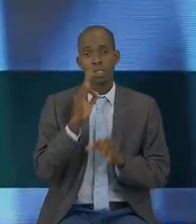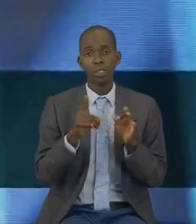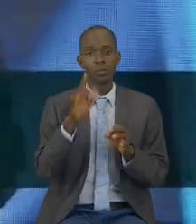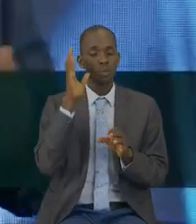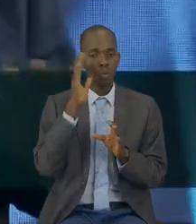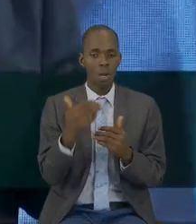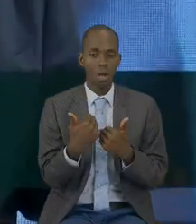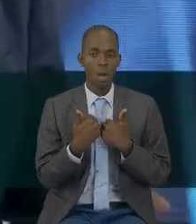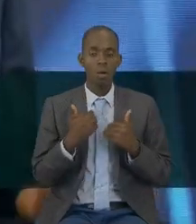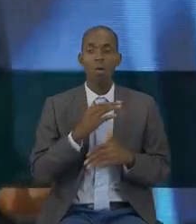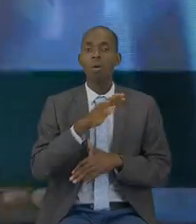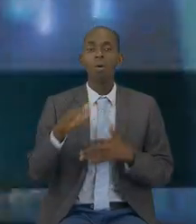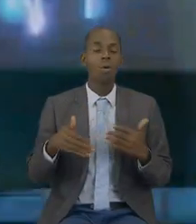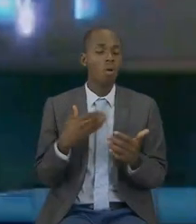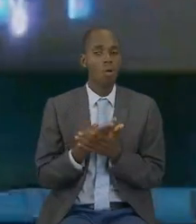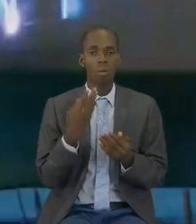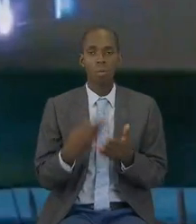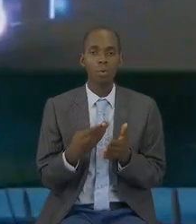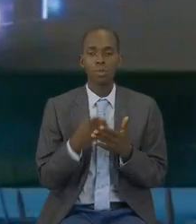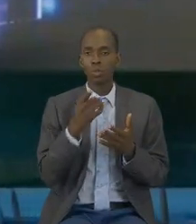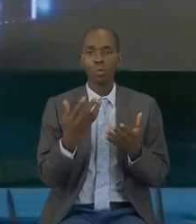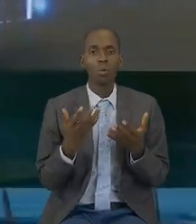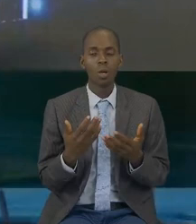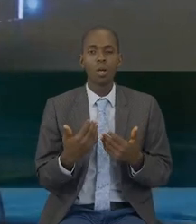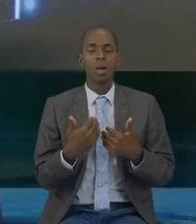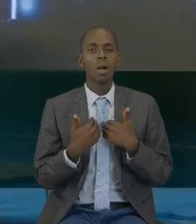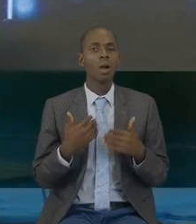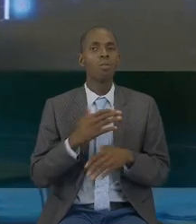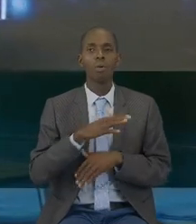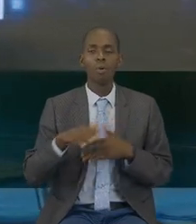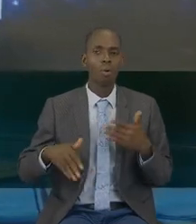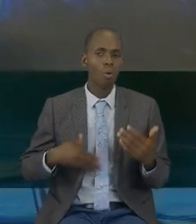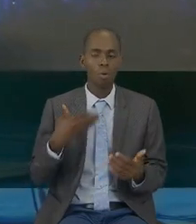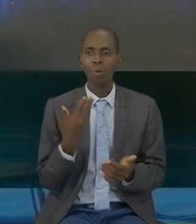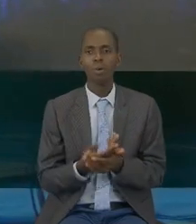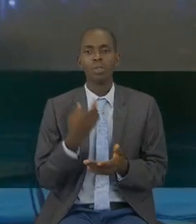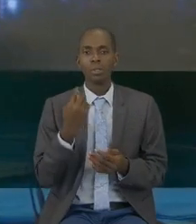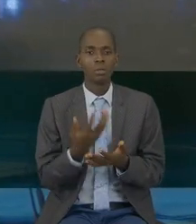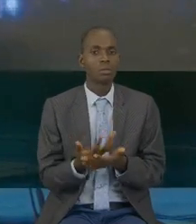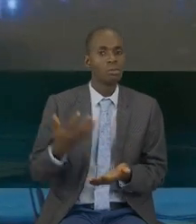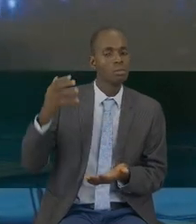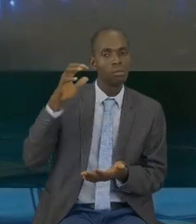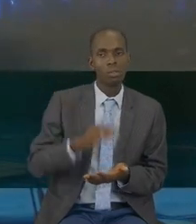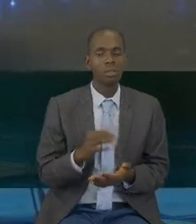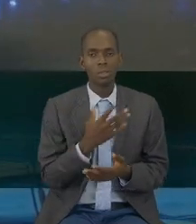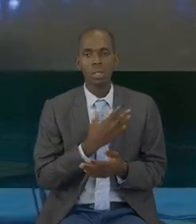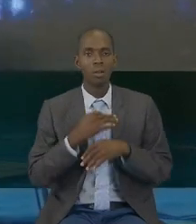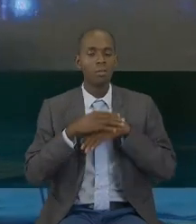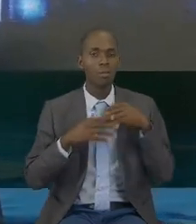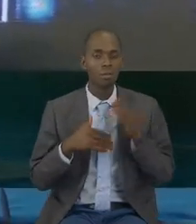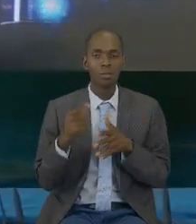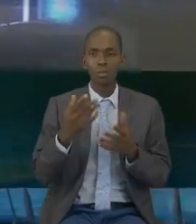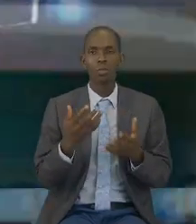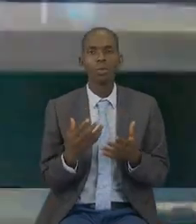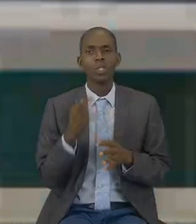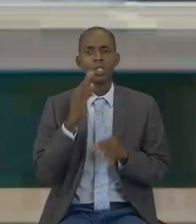have all the money he wants, if he shall have all the luxury and the conveniences he desires, if